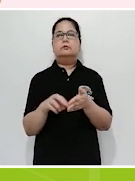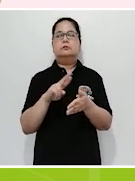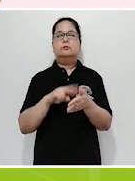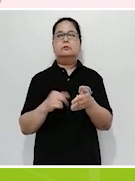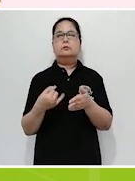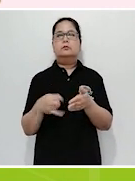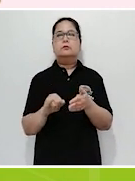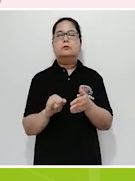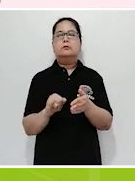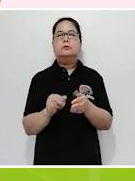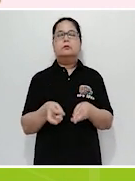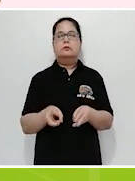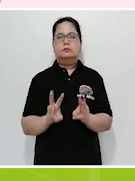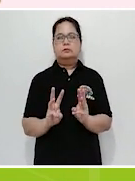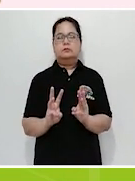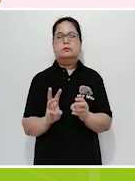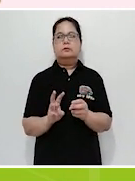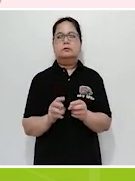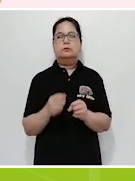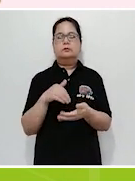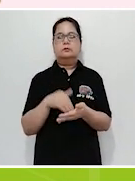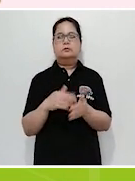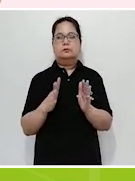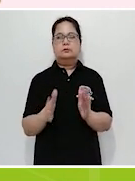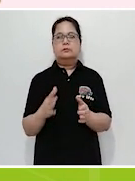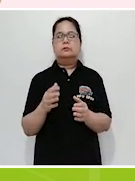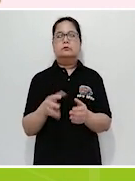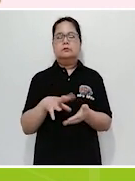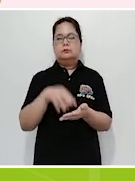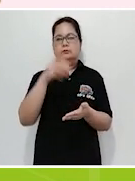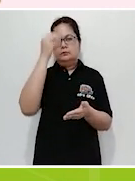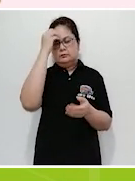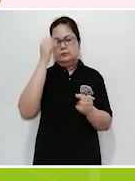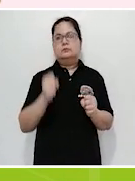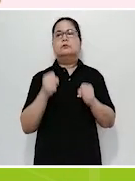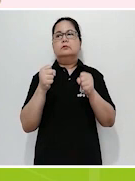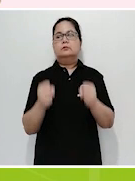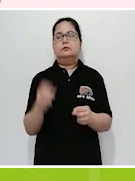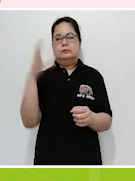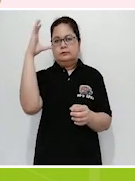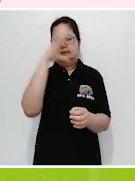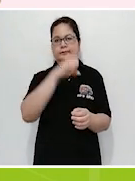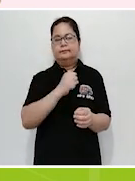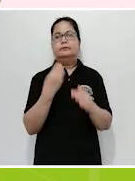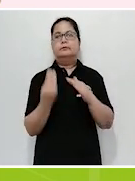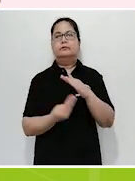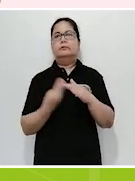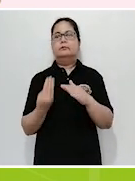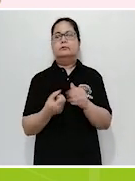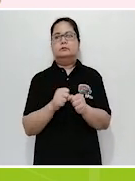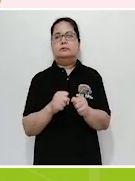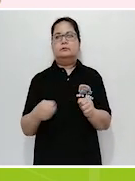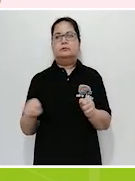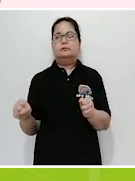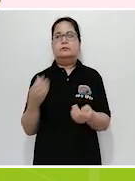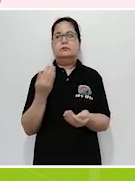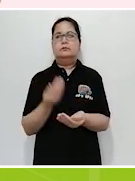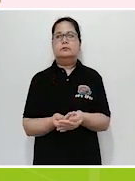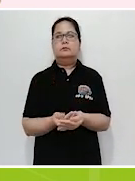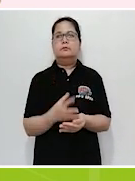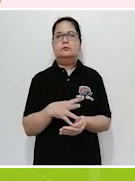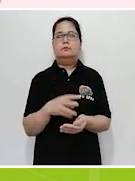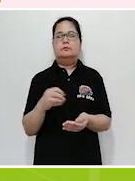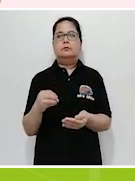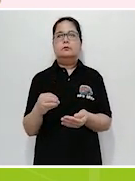and practicing this reading strategy often, students learn to create strong predictions based on